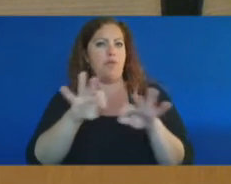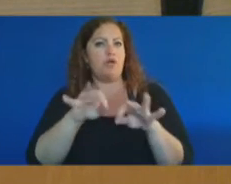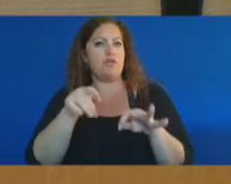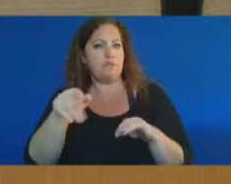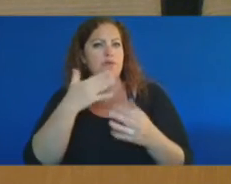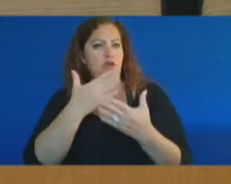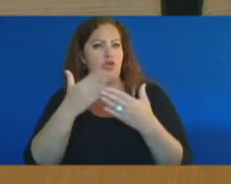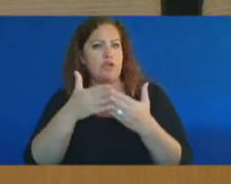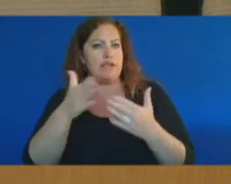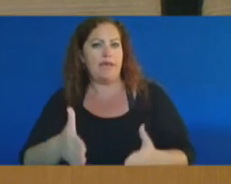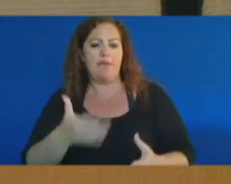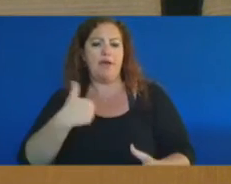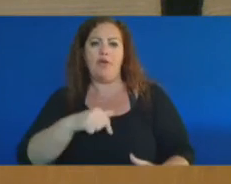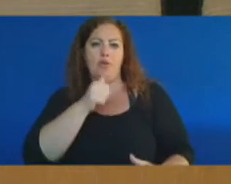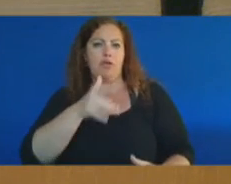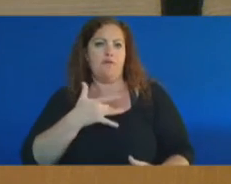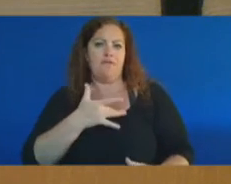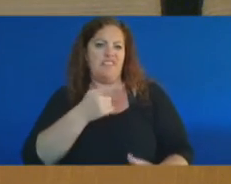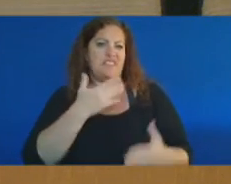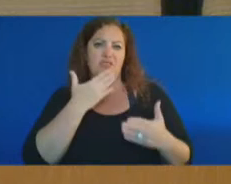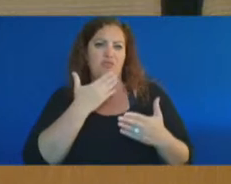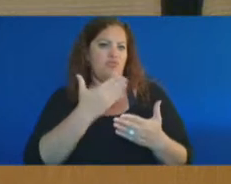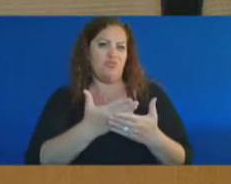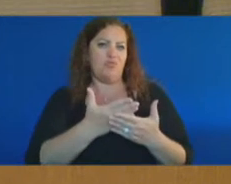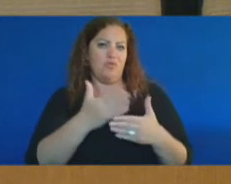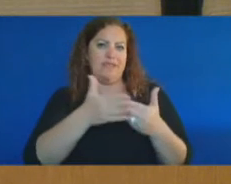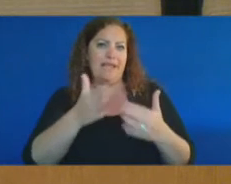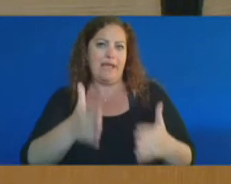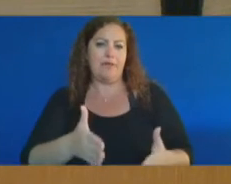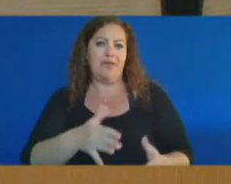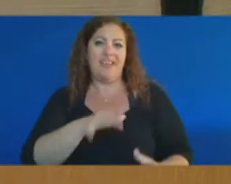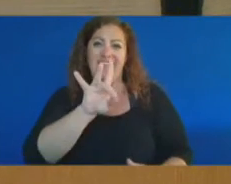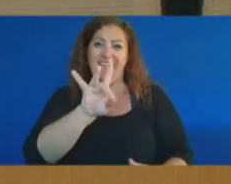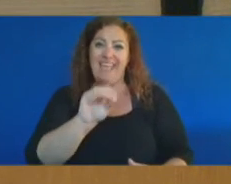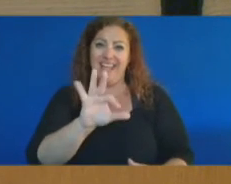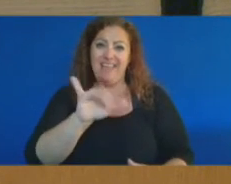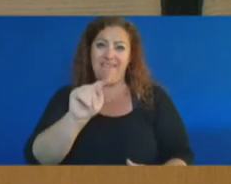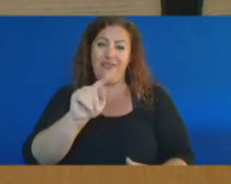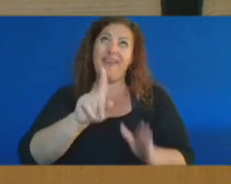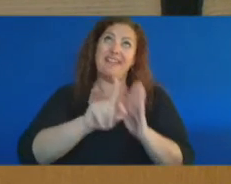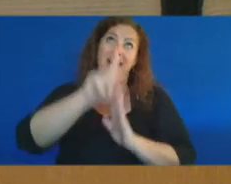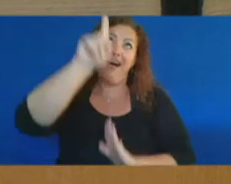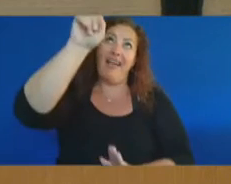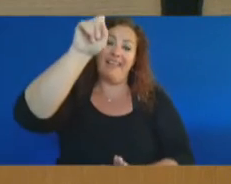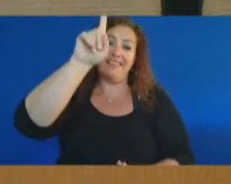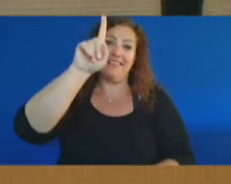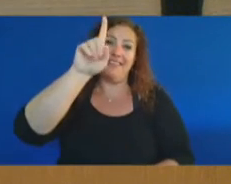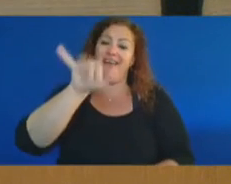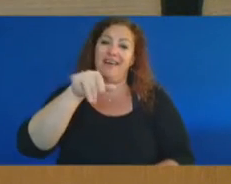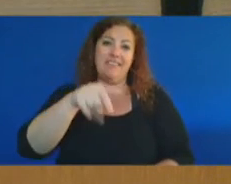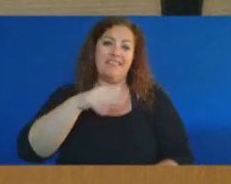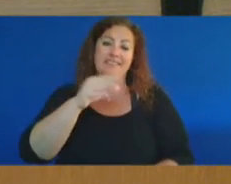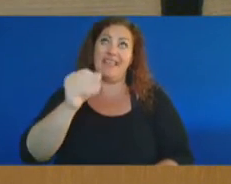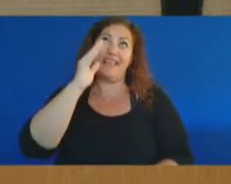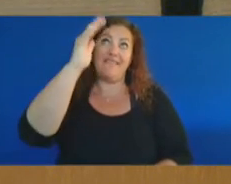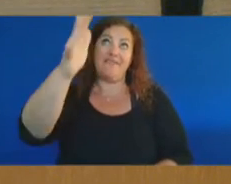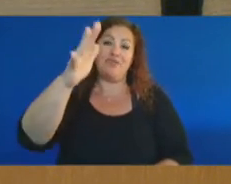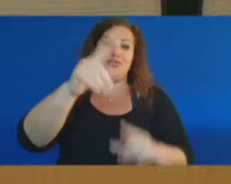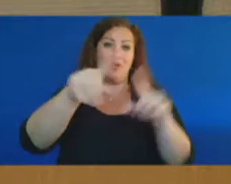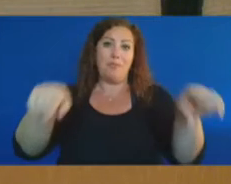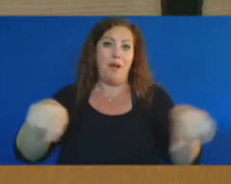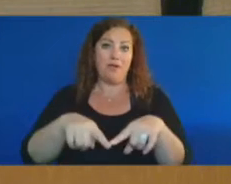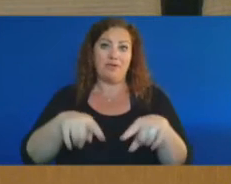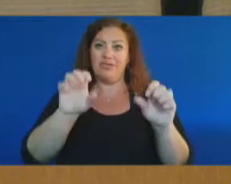this is a good a way to be a good neighbor an 80 foot height on this and any future parcels and there could be future